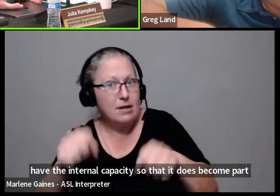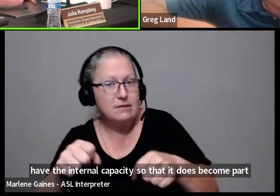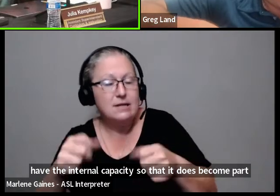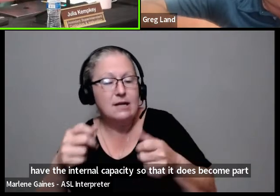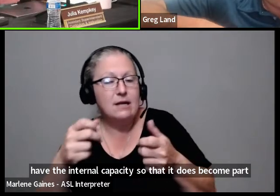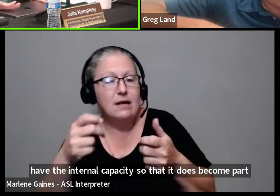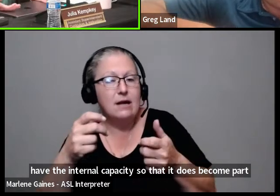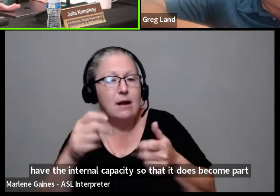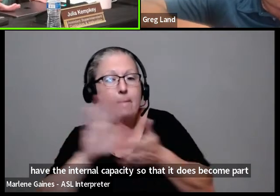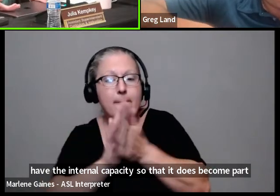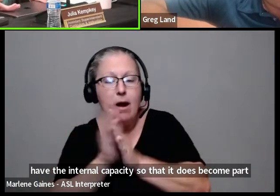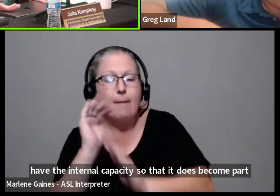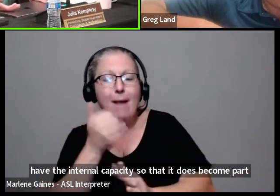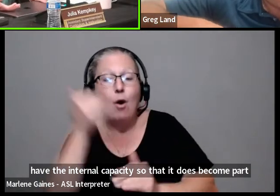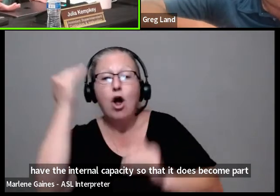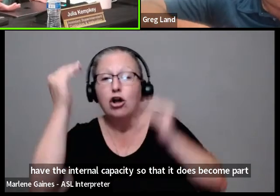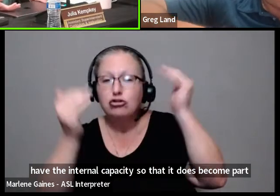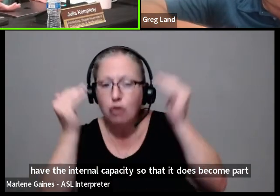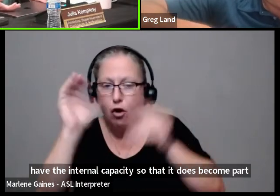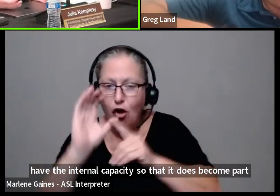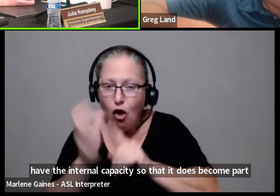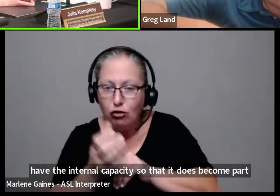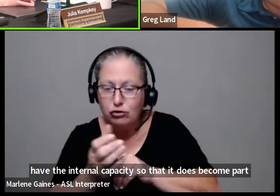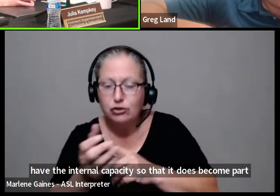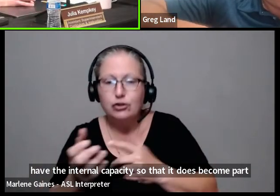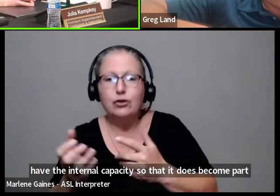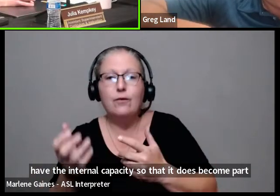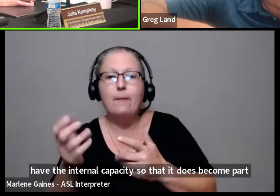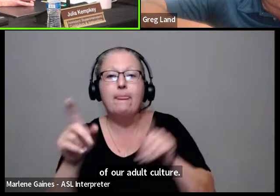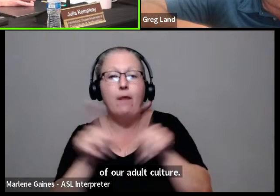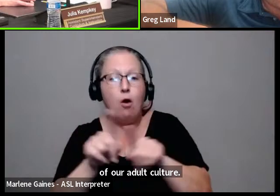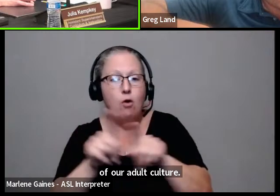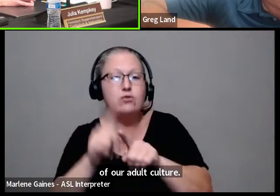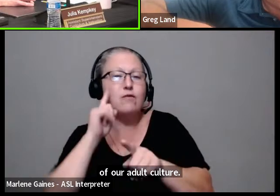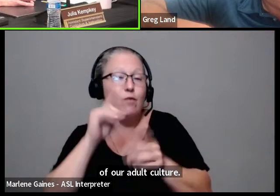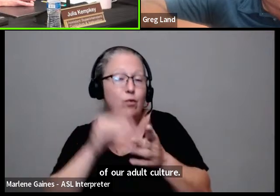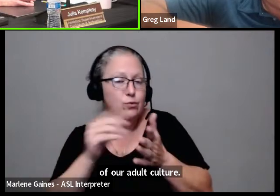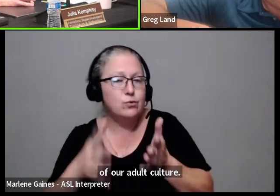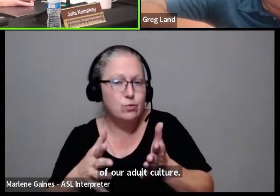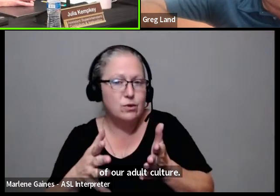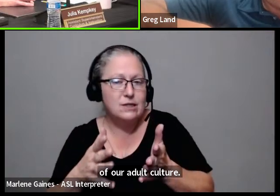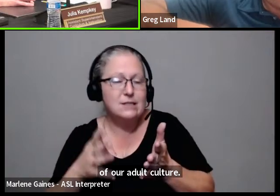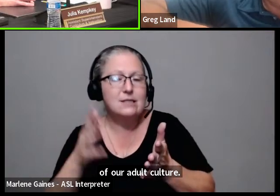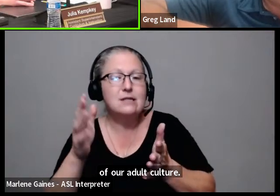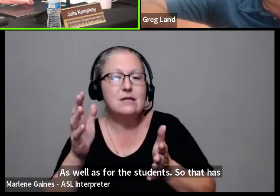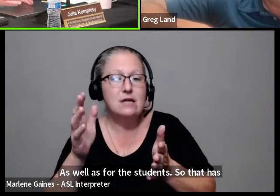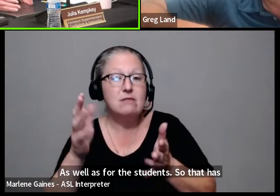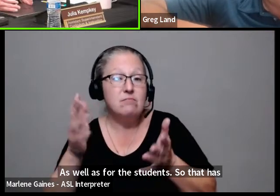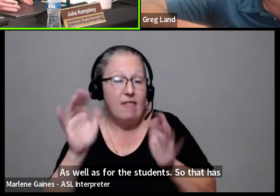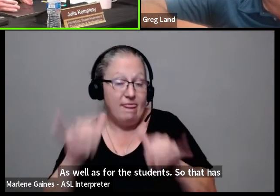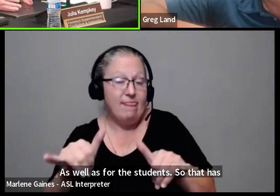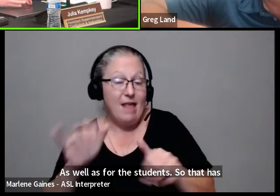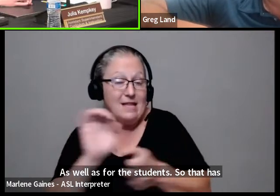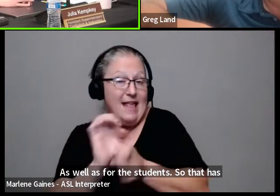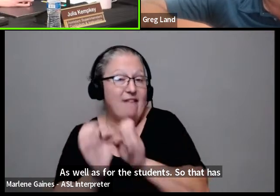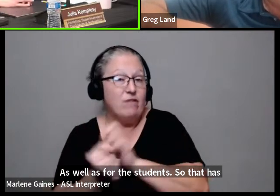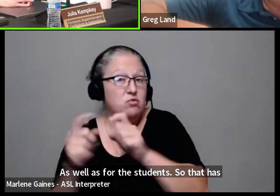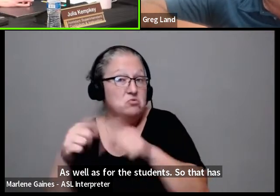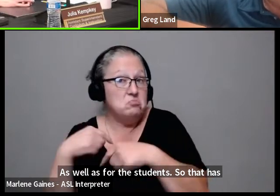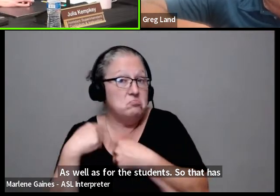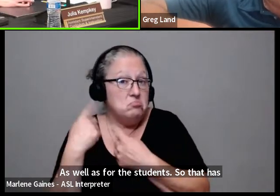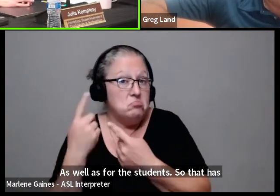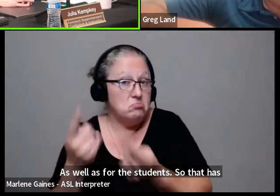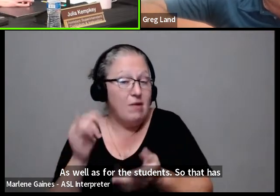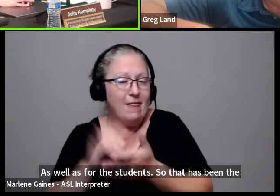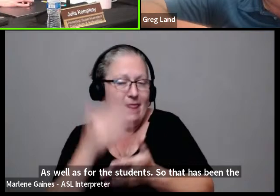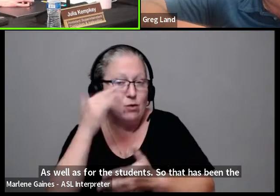our adult culture, as well as for the students. So that has been the evolution over time. And that's